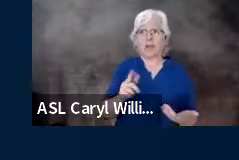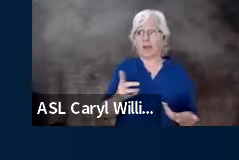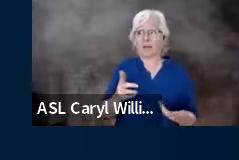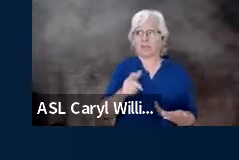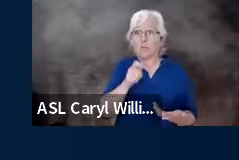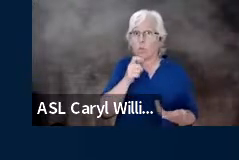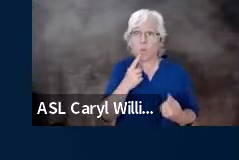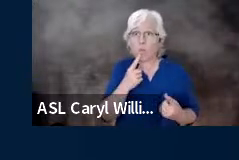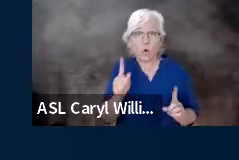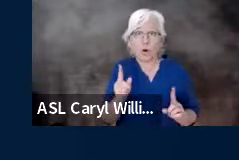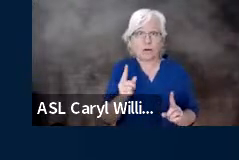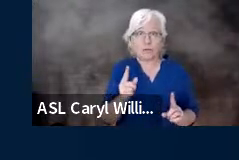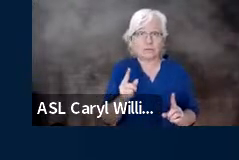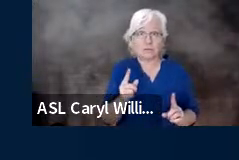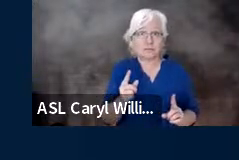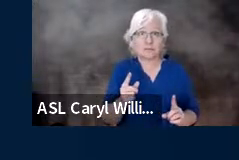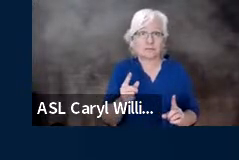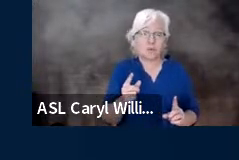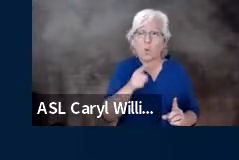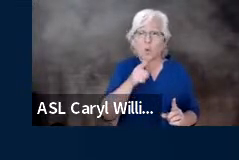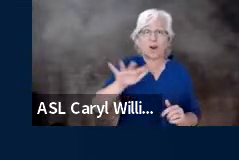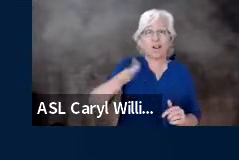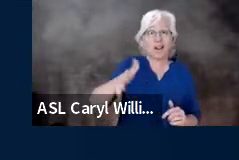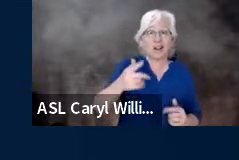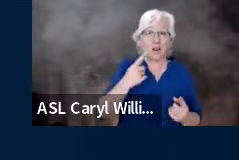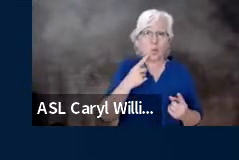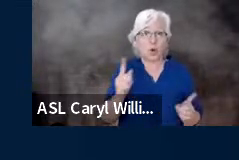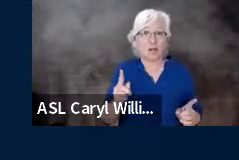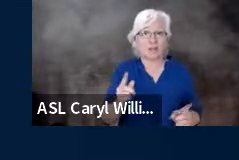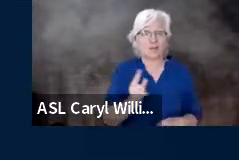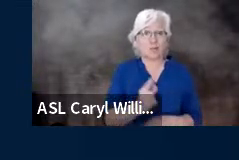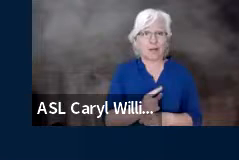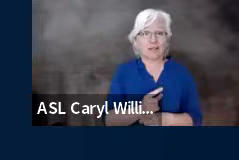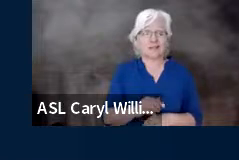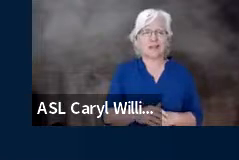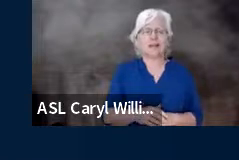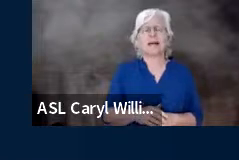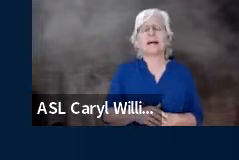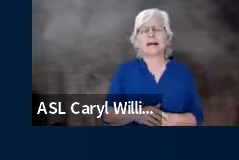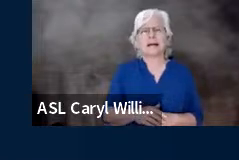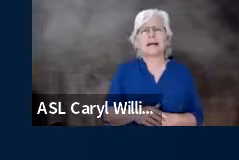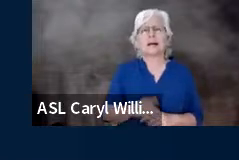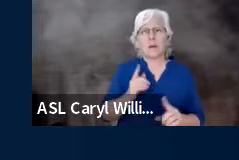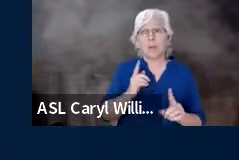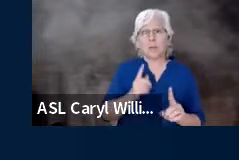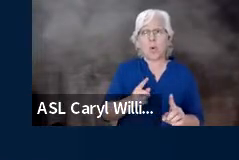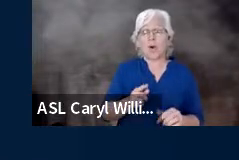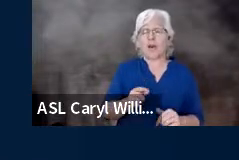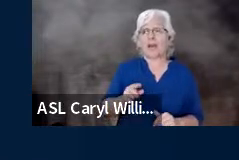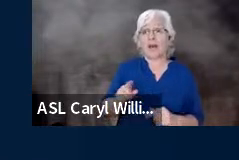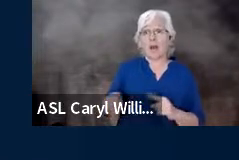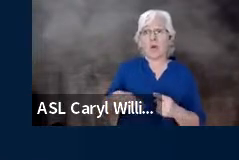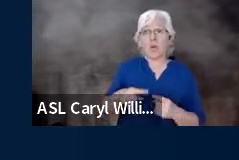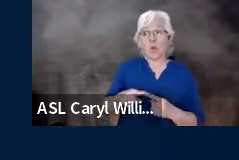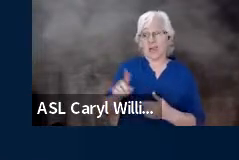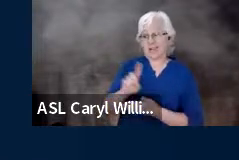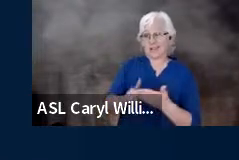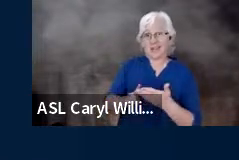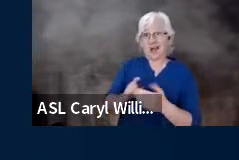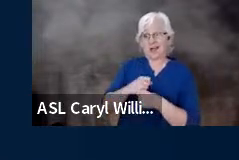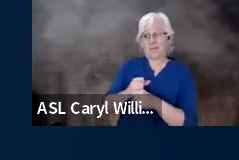And so the design of these systems, again, may present